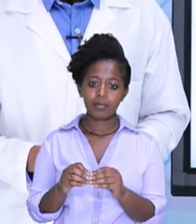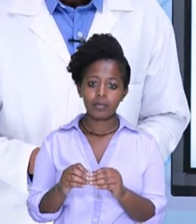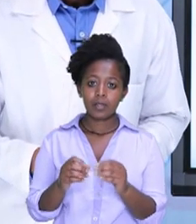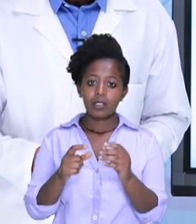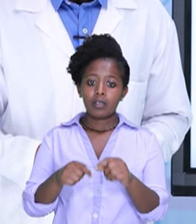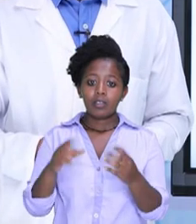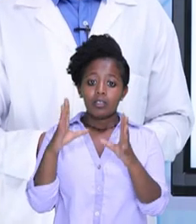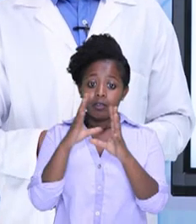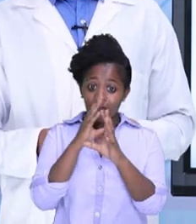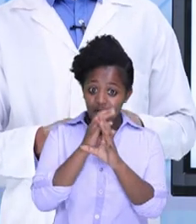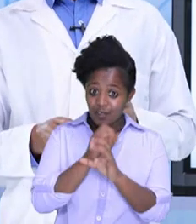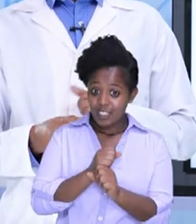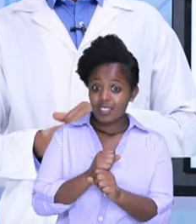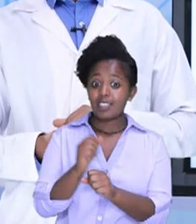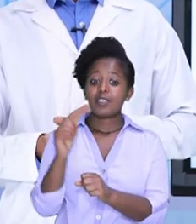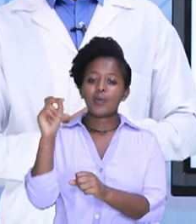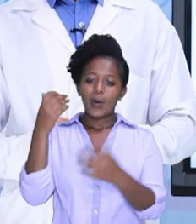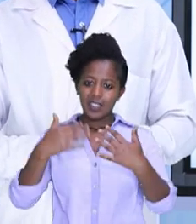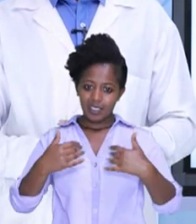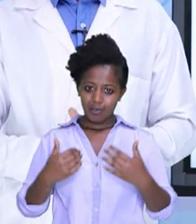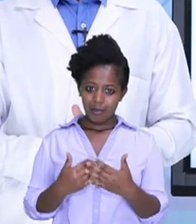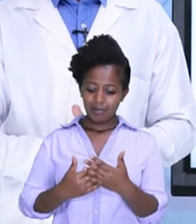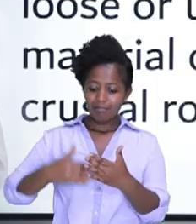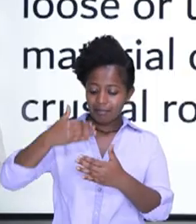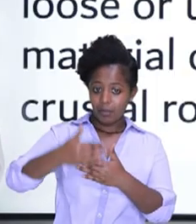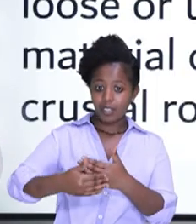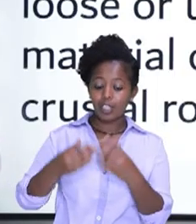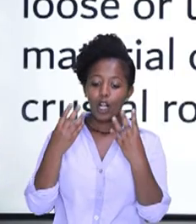we are finished about the wild animals, and let's talk about the soil.